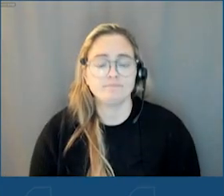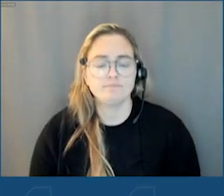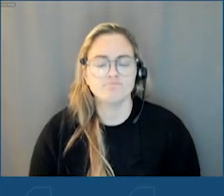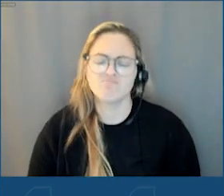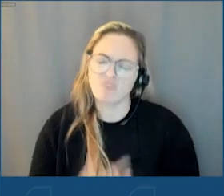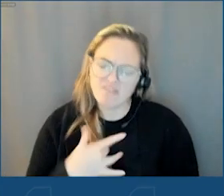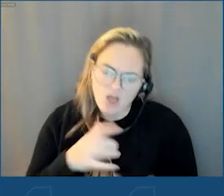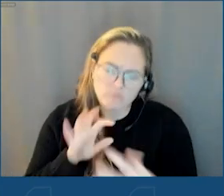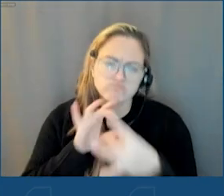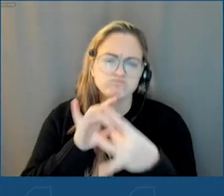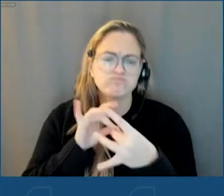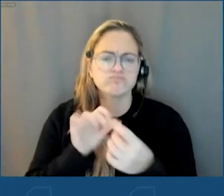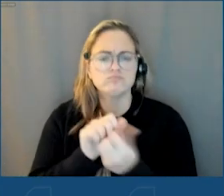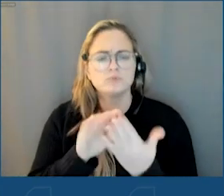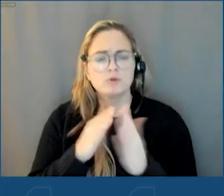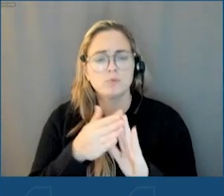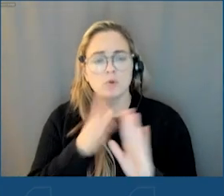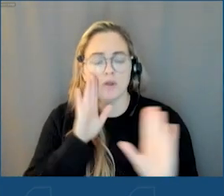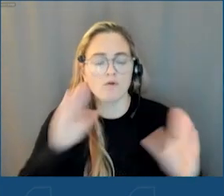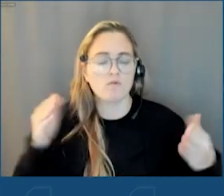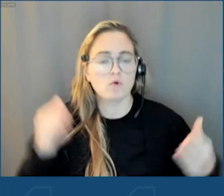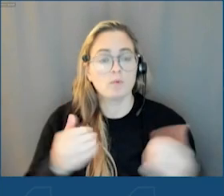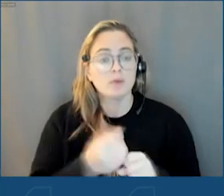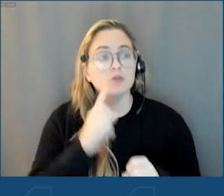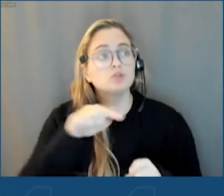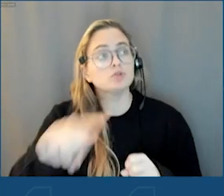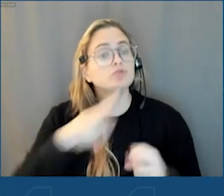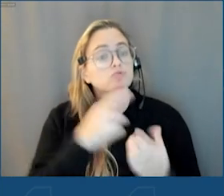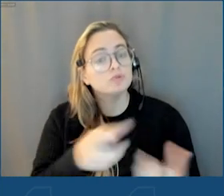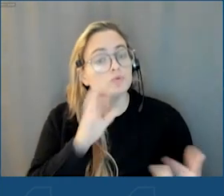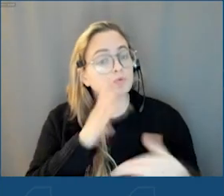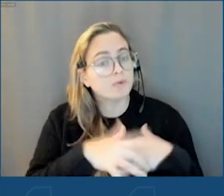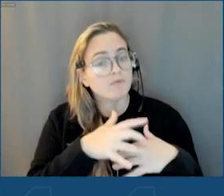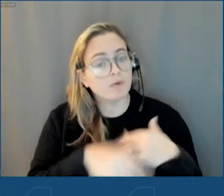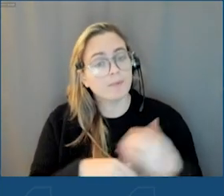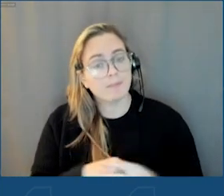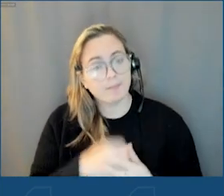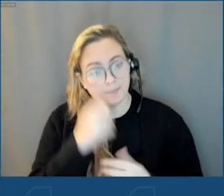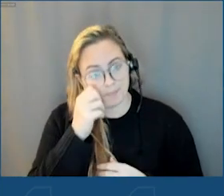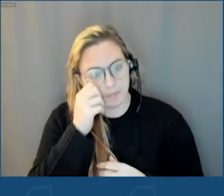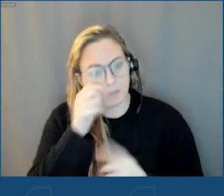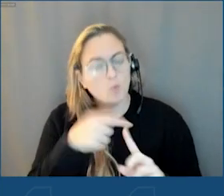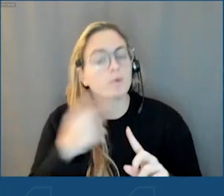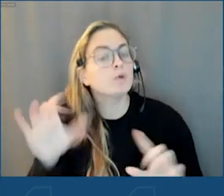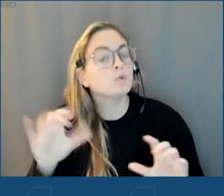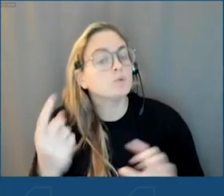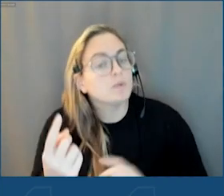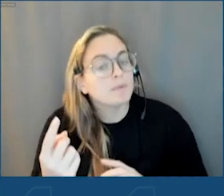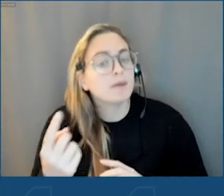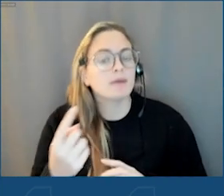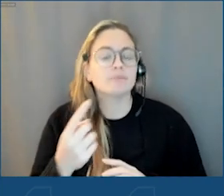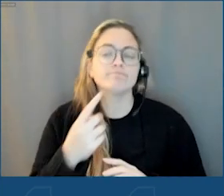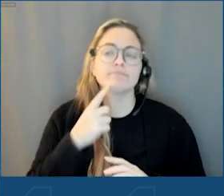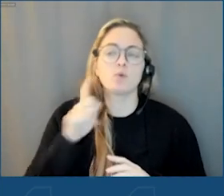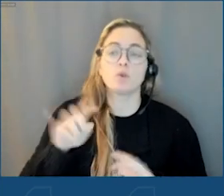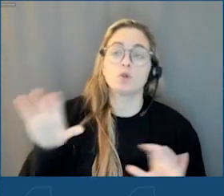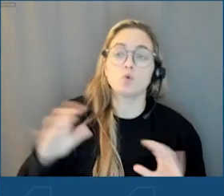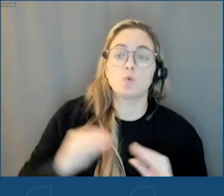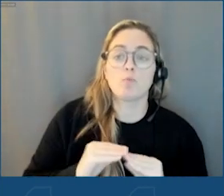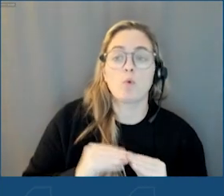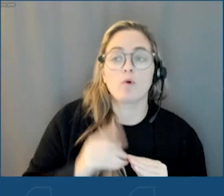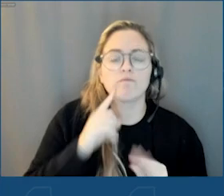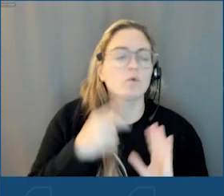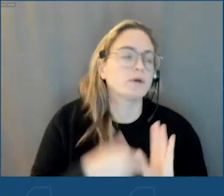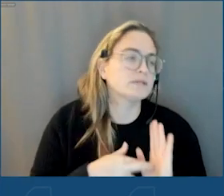community, and I'm focusing on making sure you have the resources you need. When we do something and say, we need you to do more, for example,